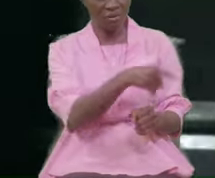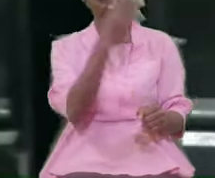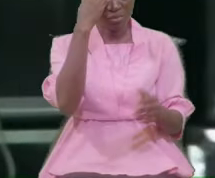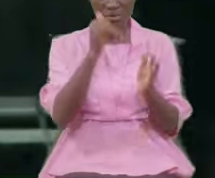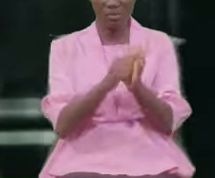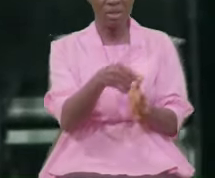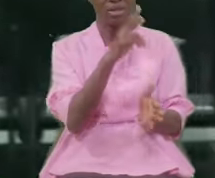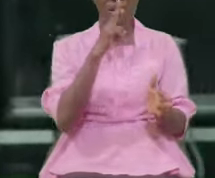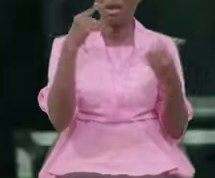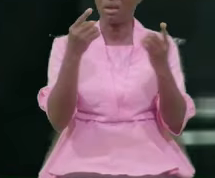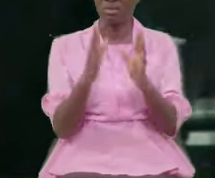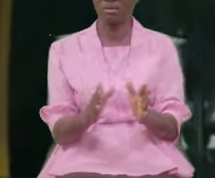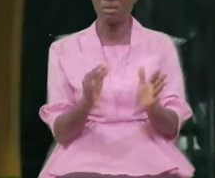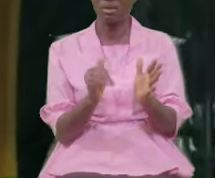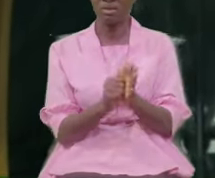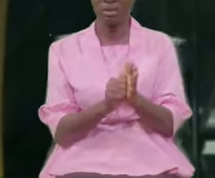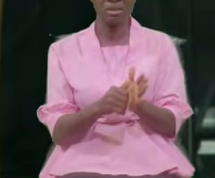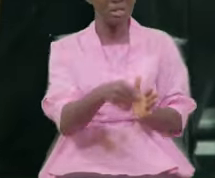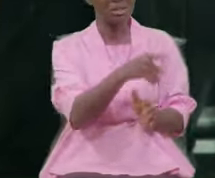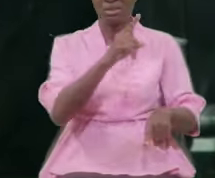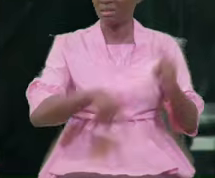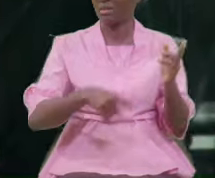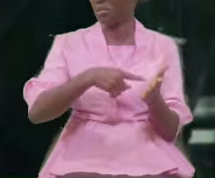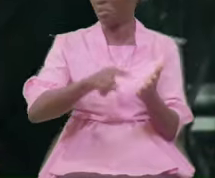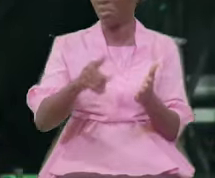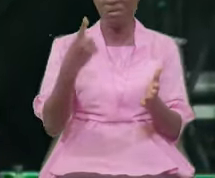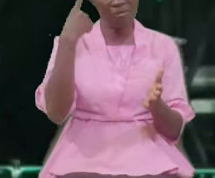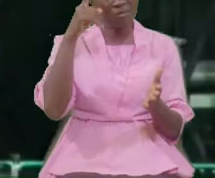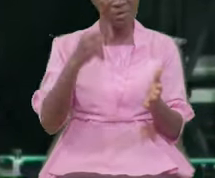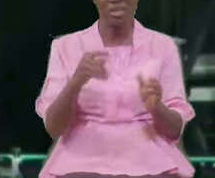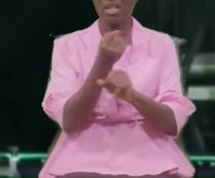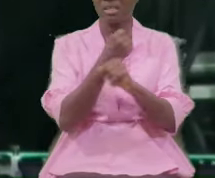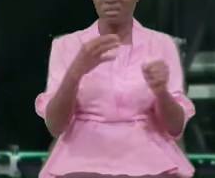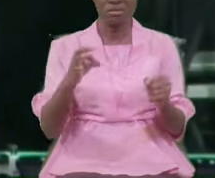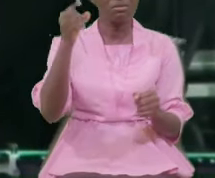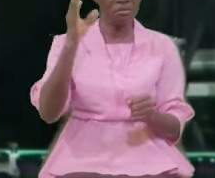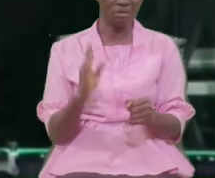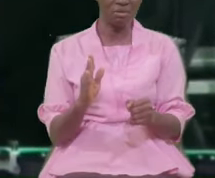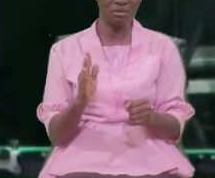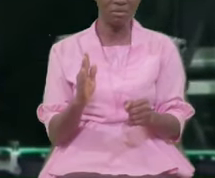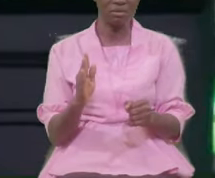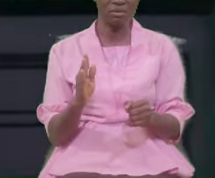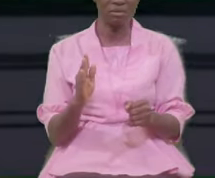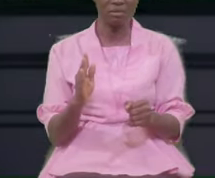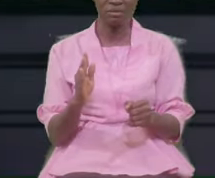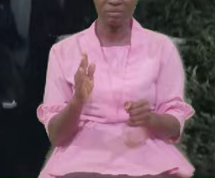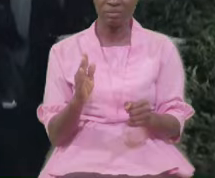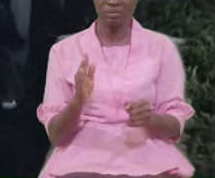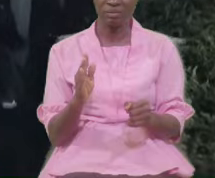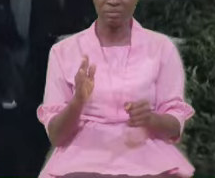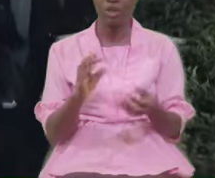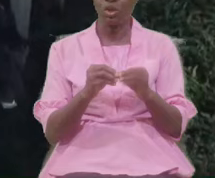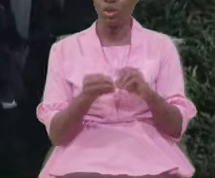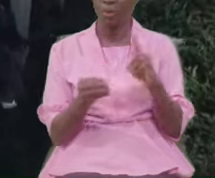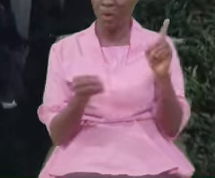God pay for The Salvation of godan Dios number